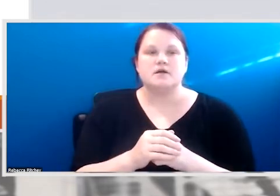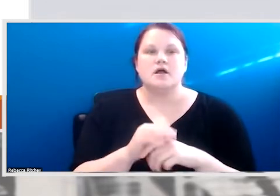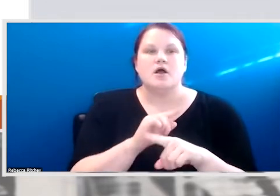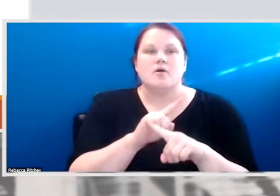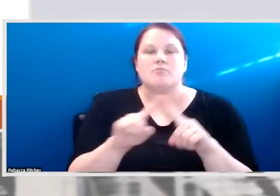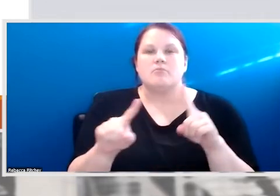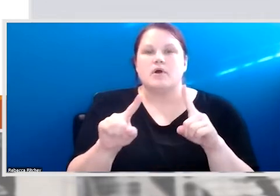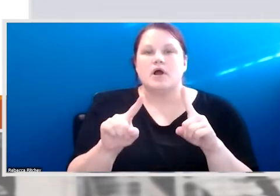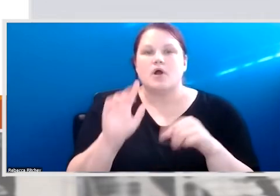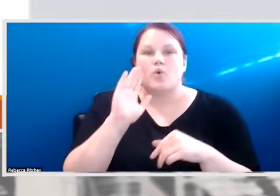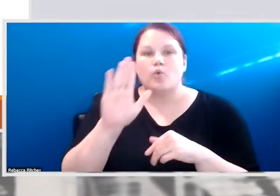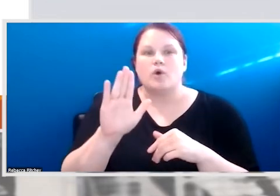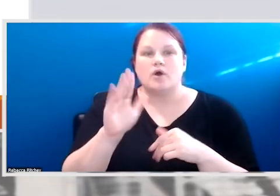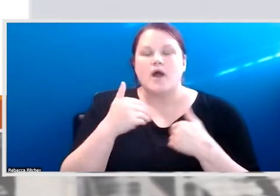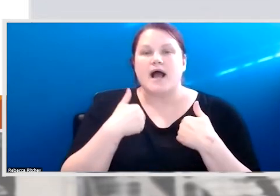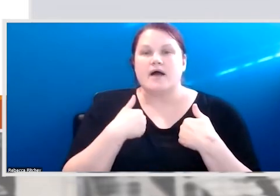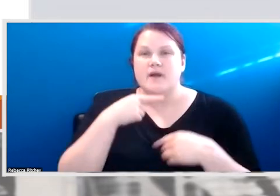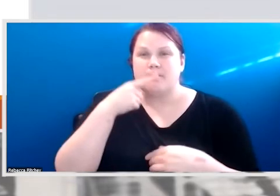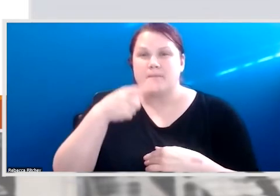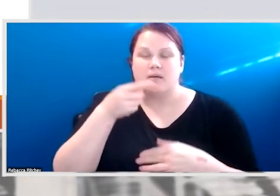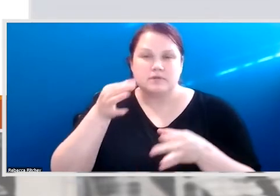a public bid.